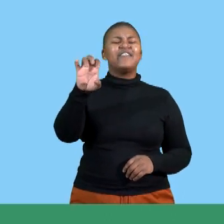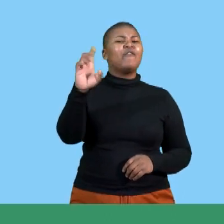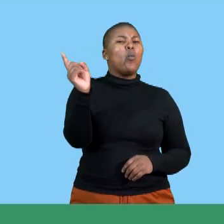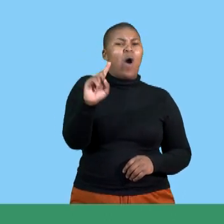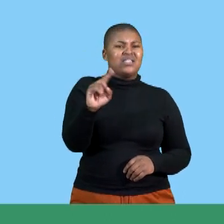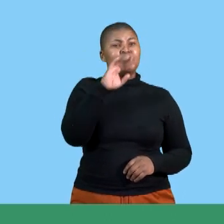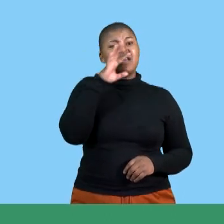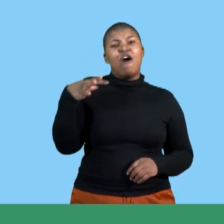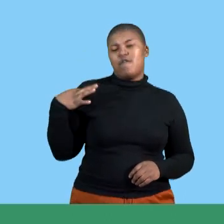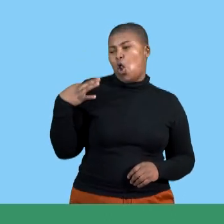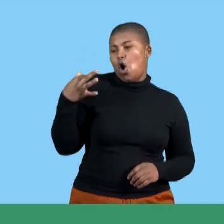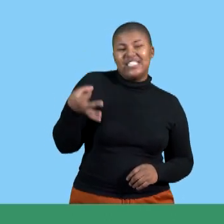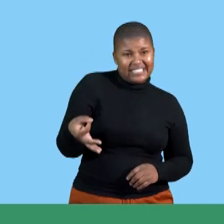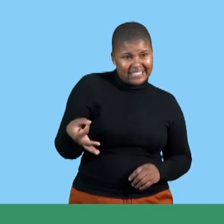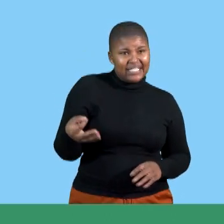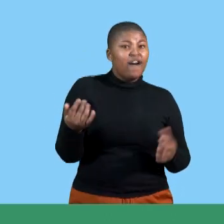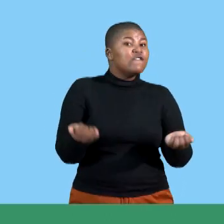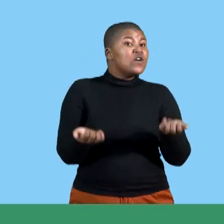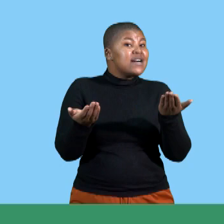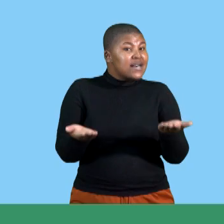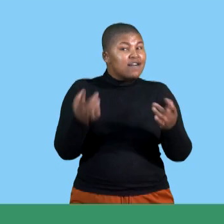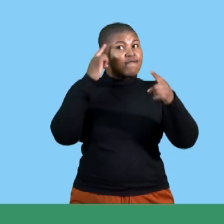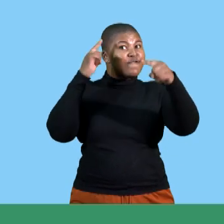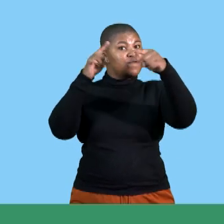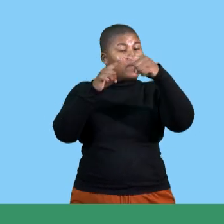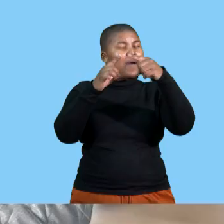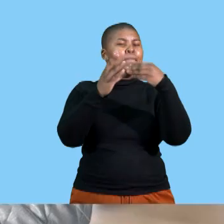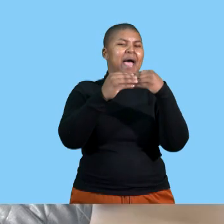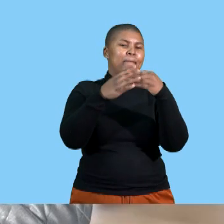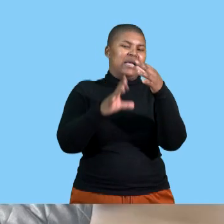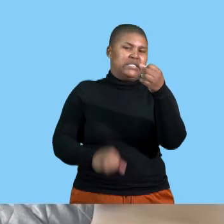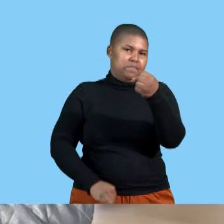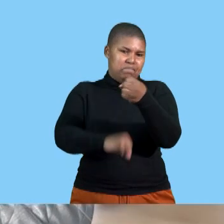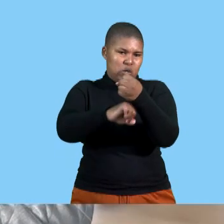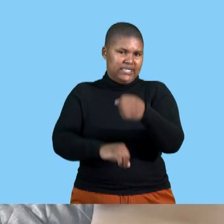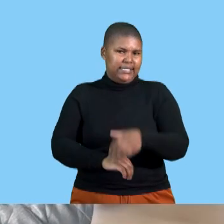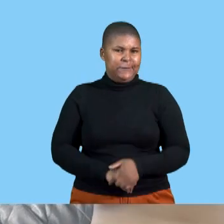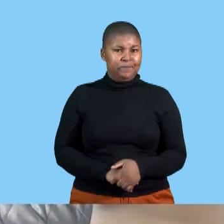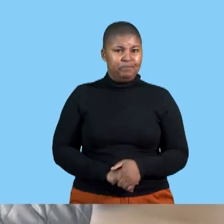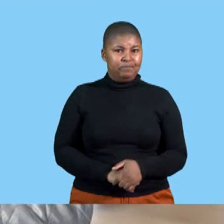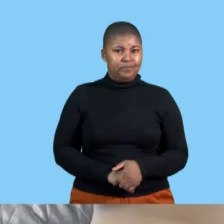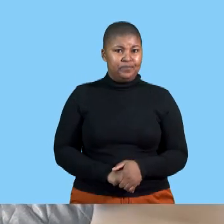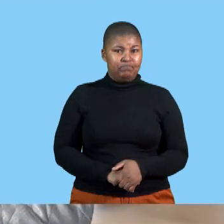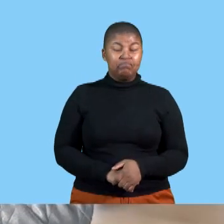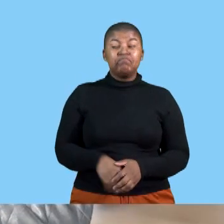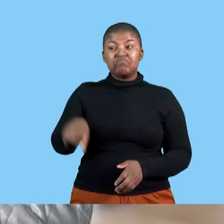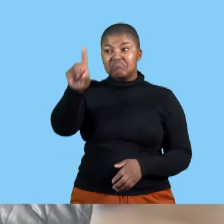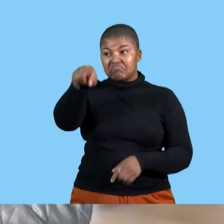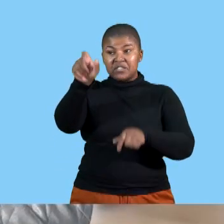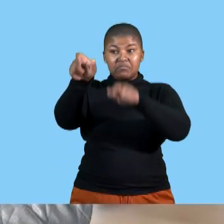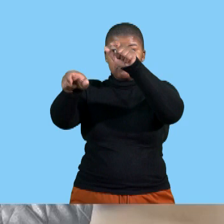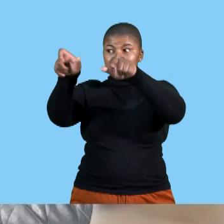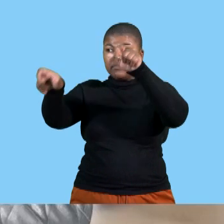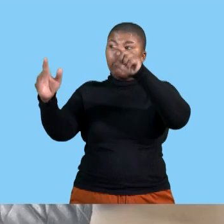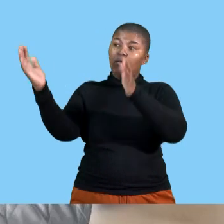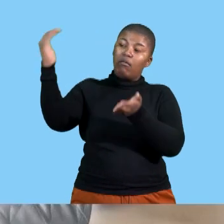service to its members. So a cooperative society, people come here, they volunteer in order for